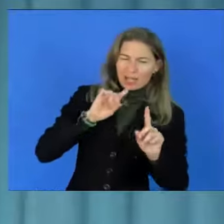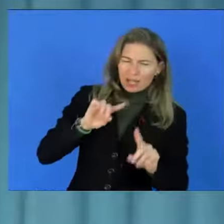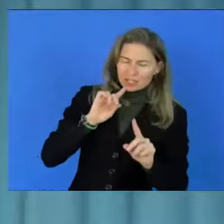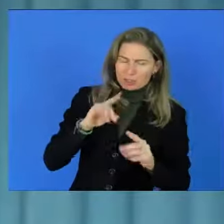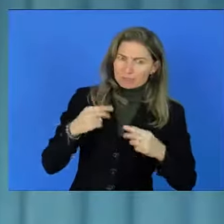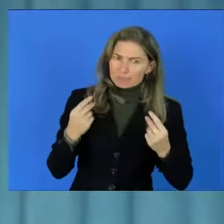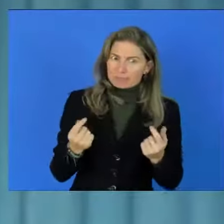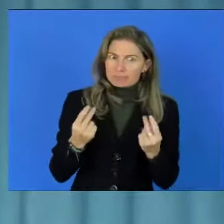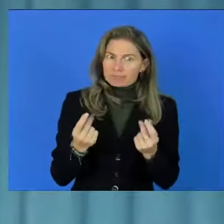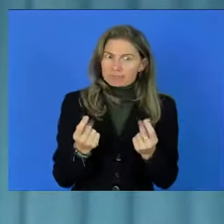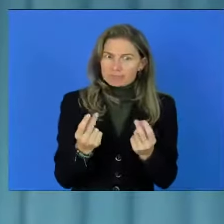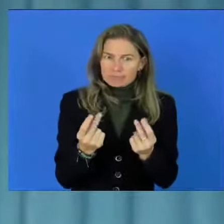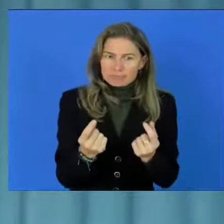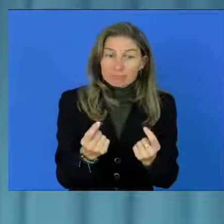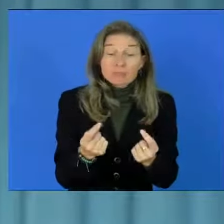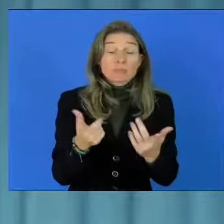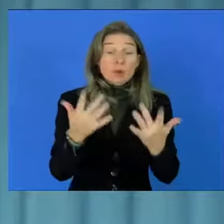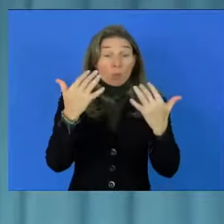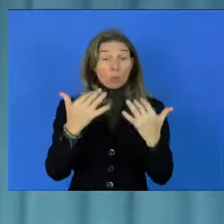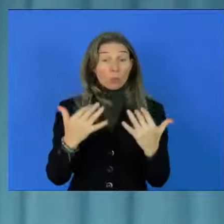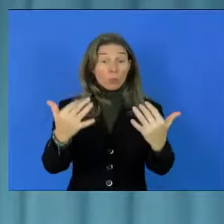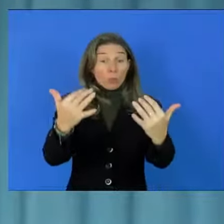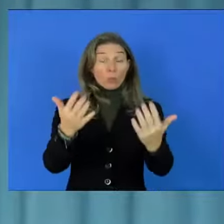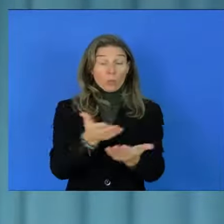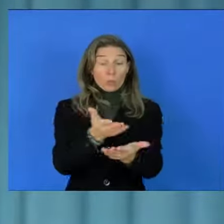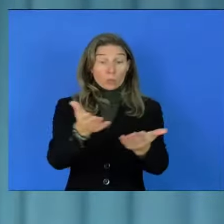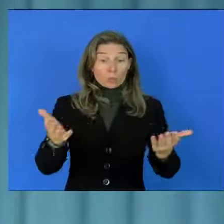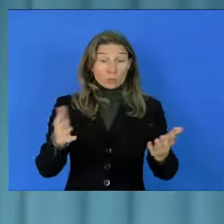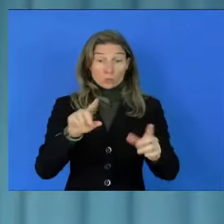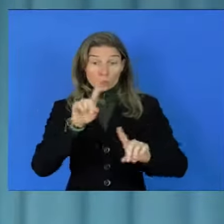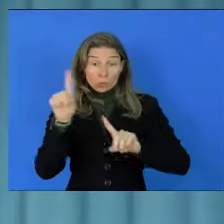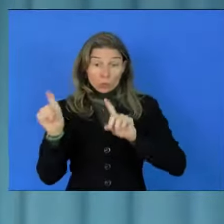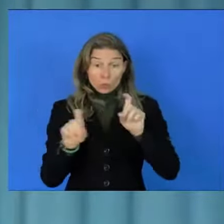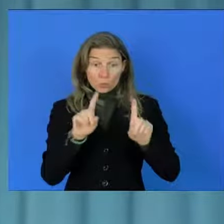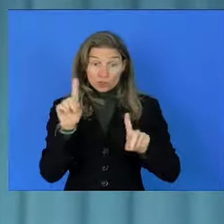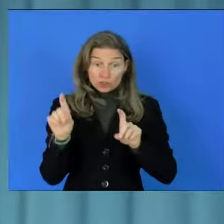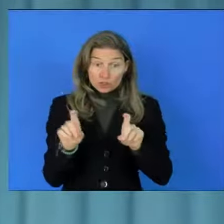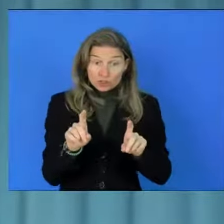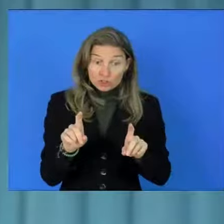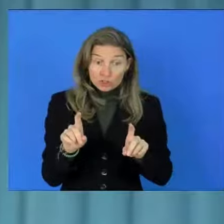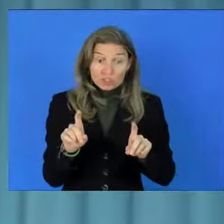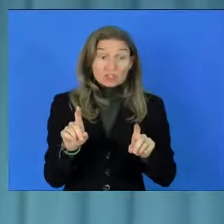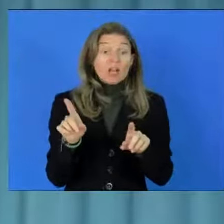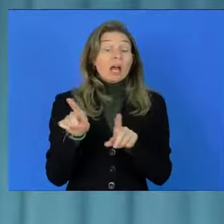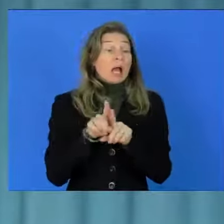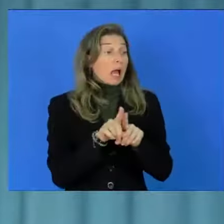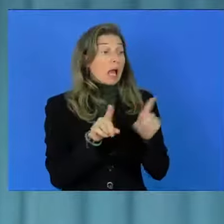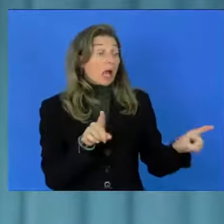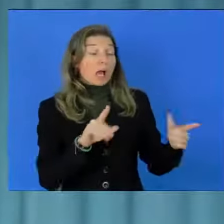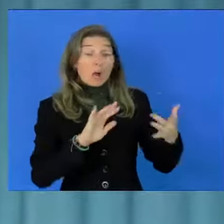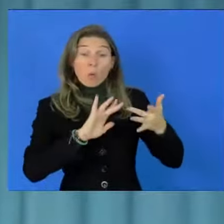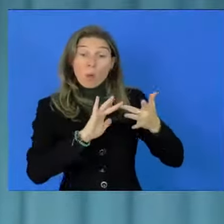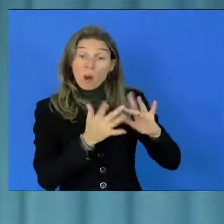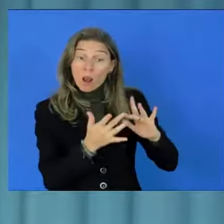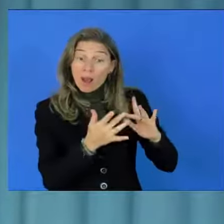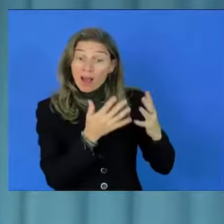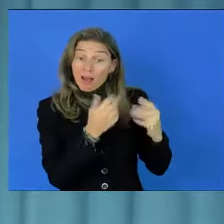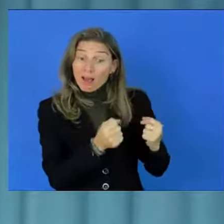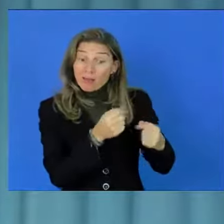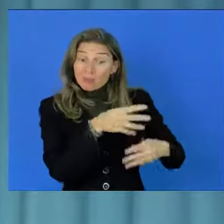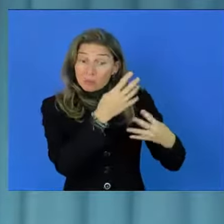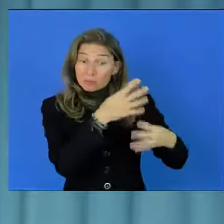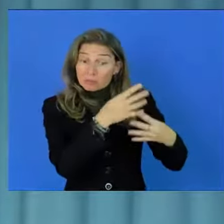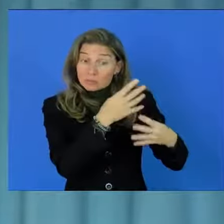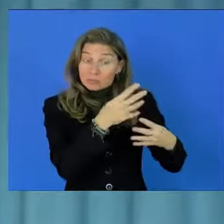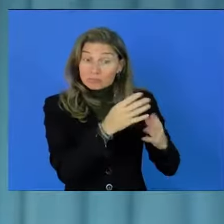questions from the audience here. I'm not sure if somebody here can read me questions from the online stream. I would love that. And then we go on and